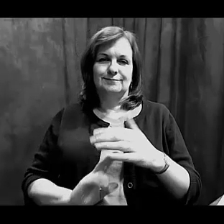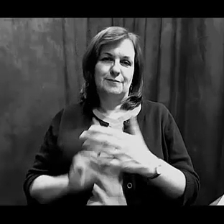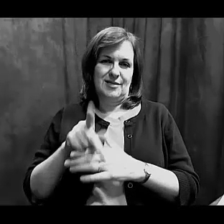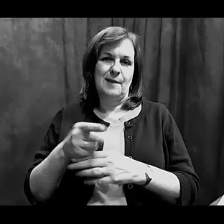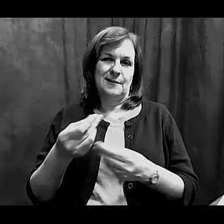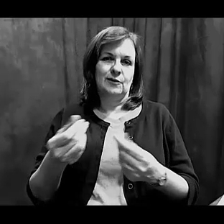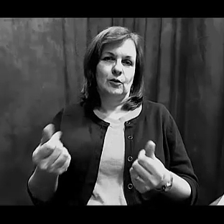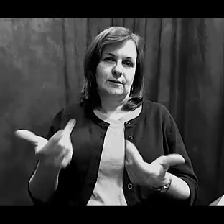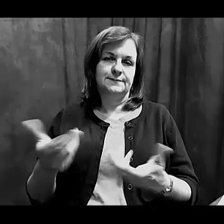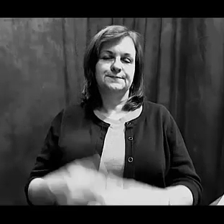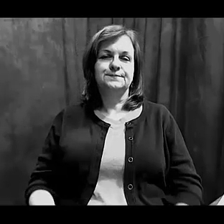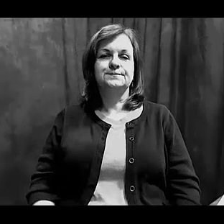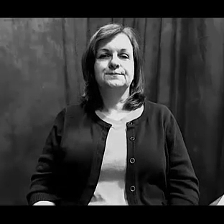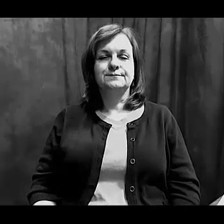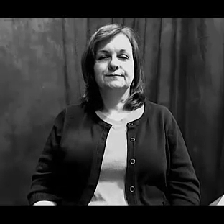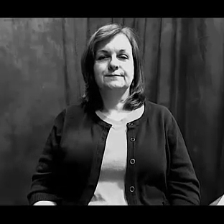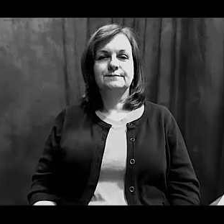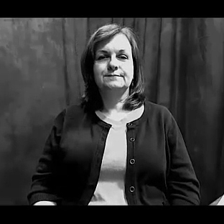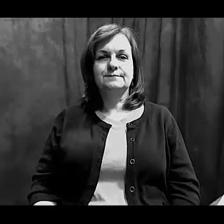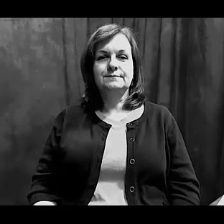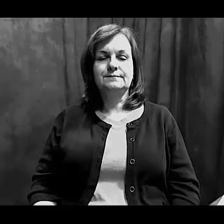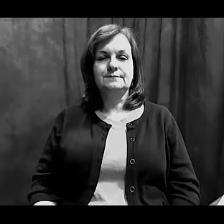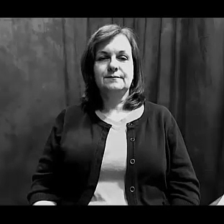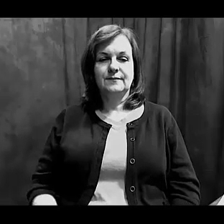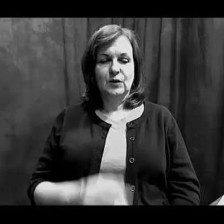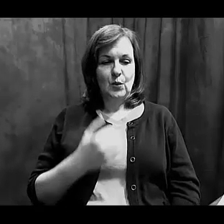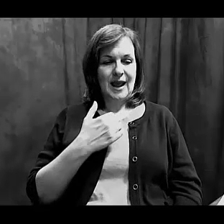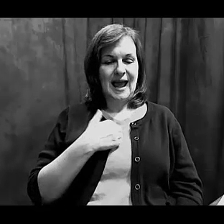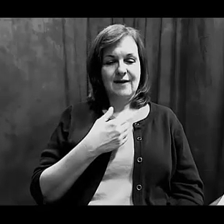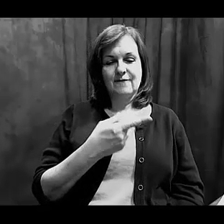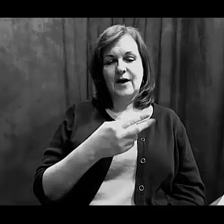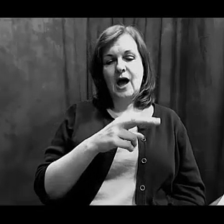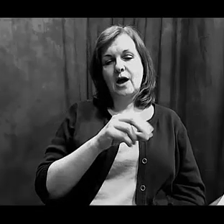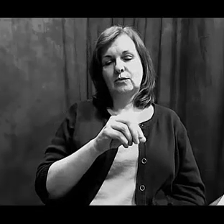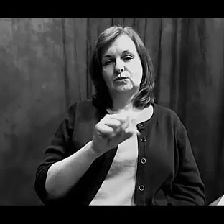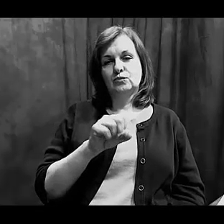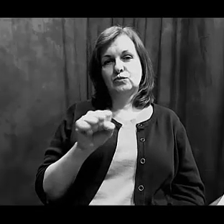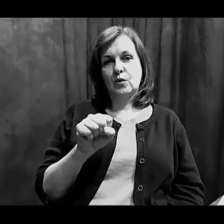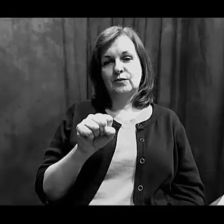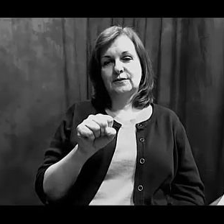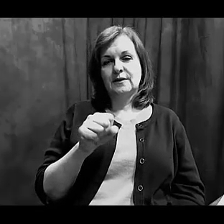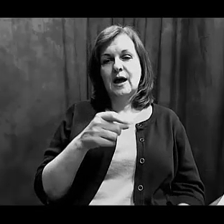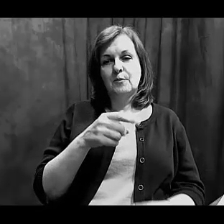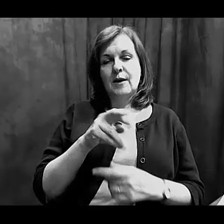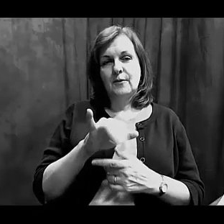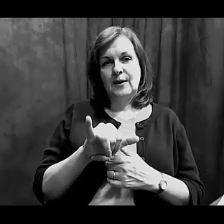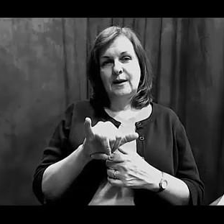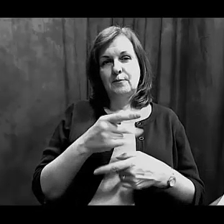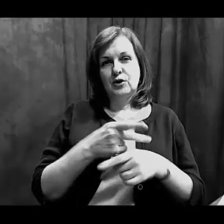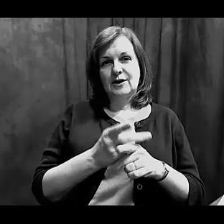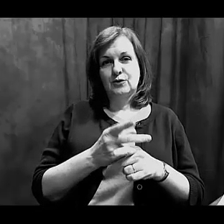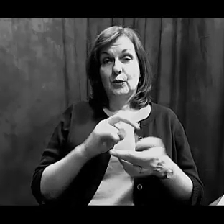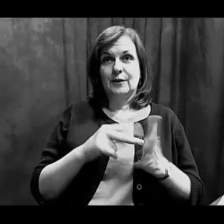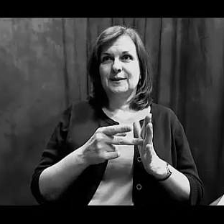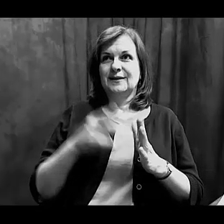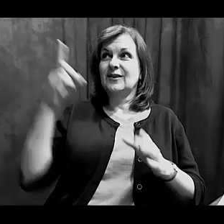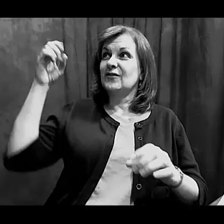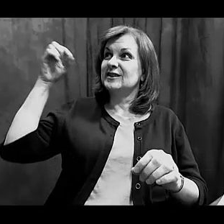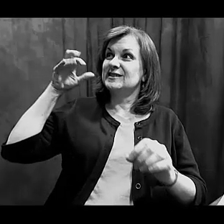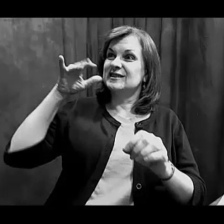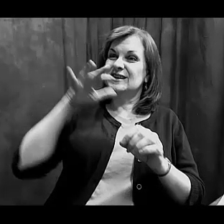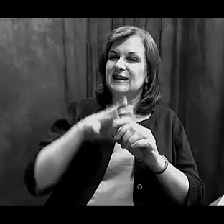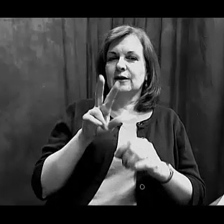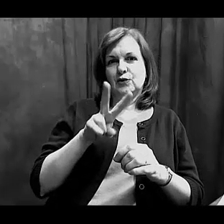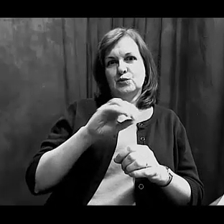before, or basic plant materials. So we've got our gross primary production, that 2% of the sunlight